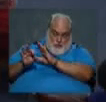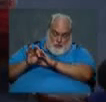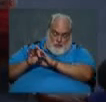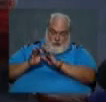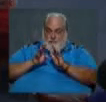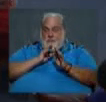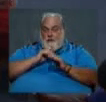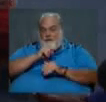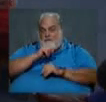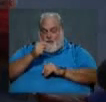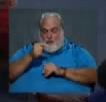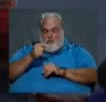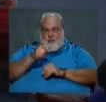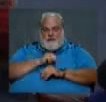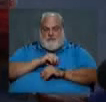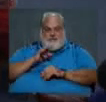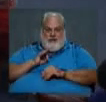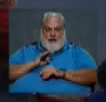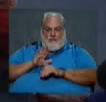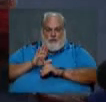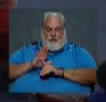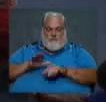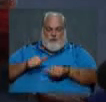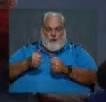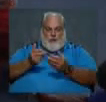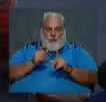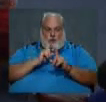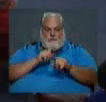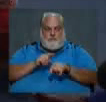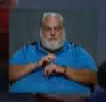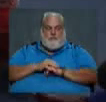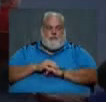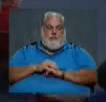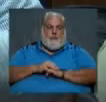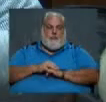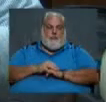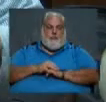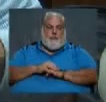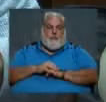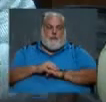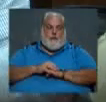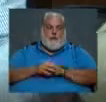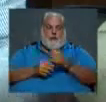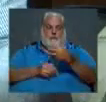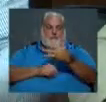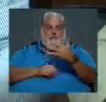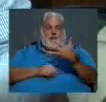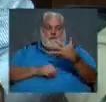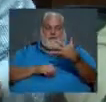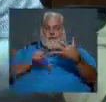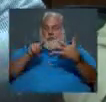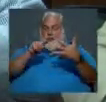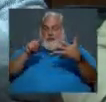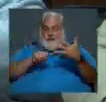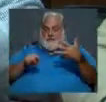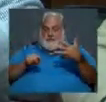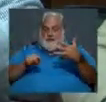First, the staff's going to read their write-up on it. Staff? Item number 5, File